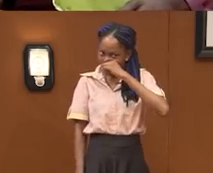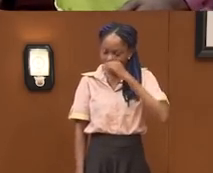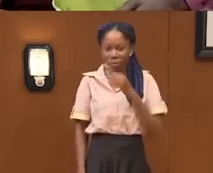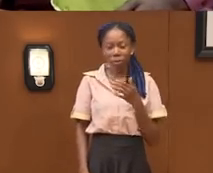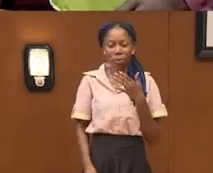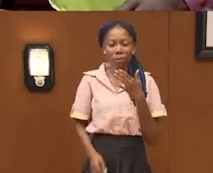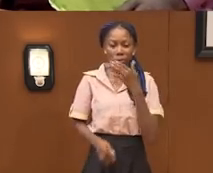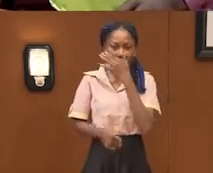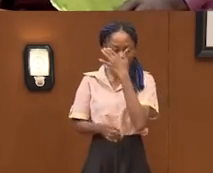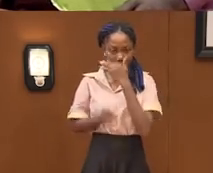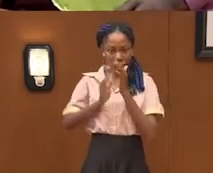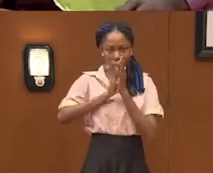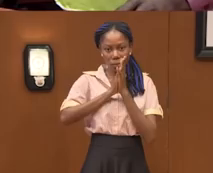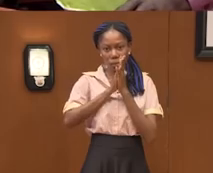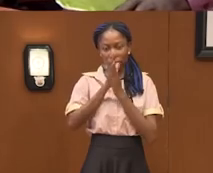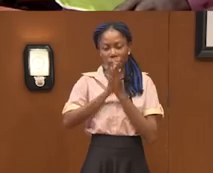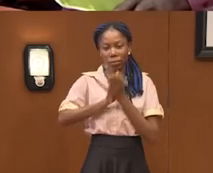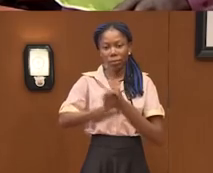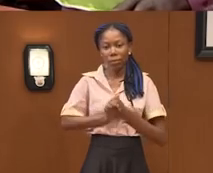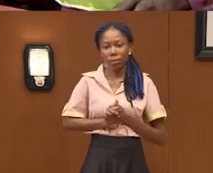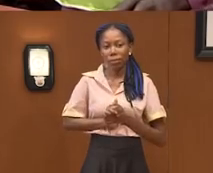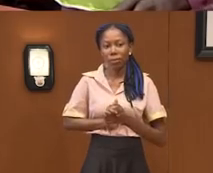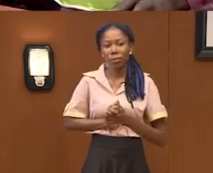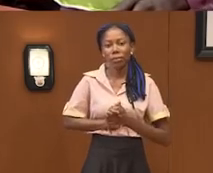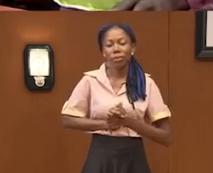He's the proof now. Annoying me.